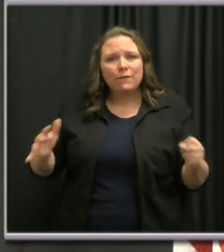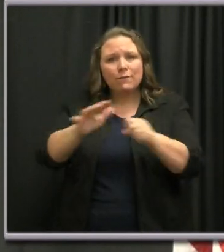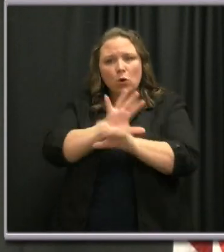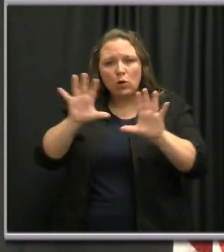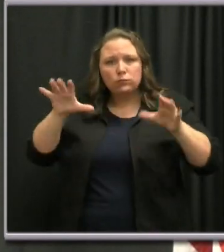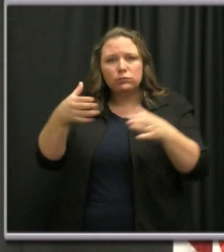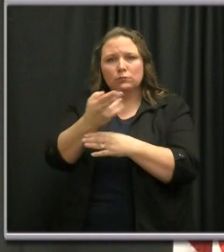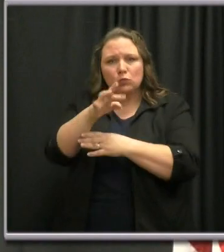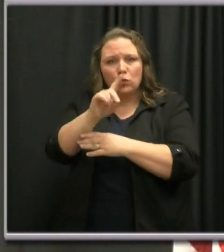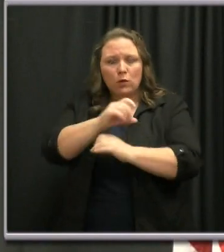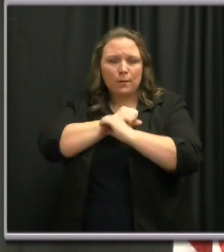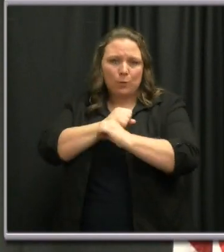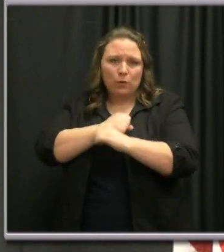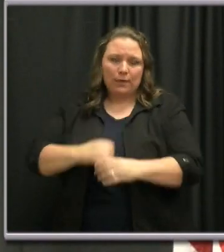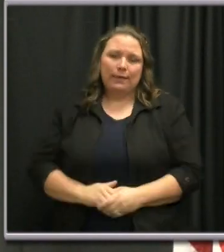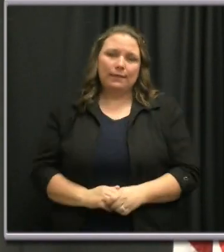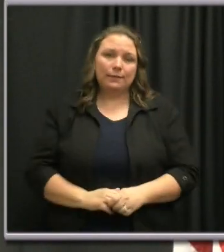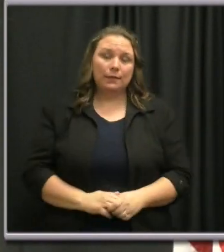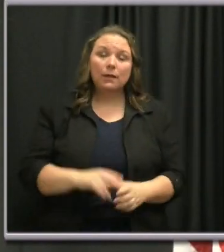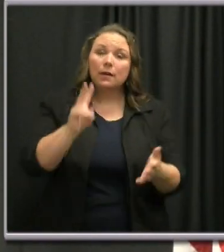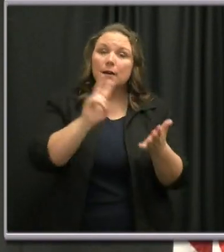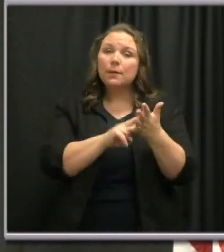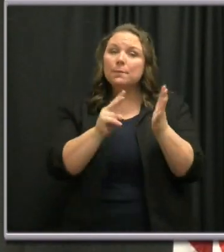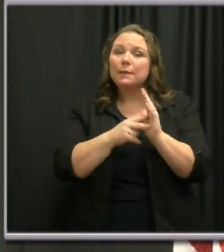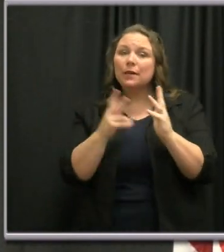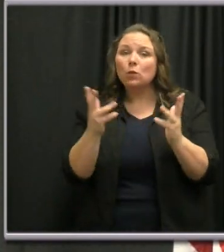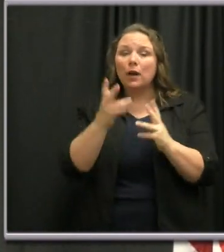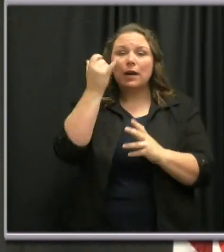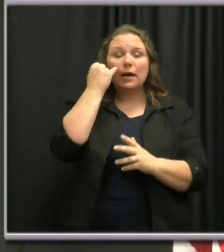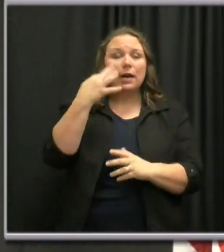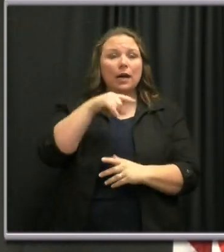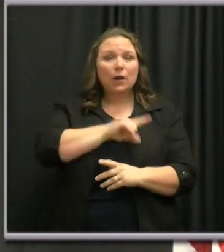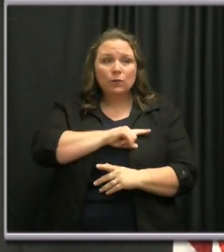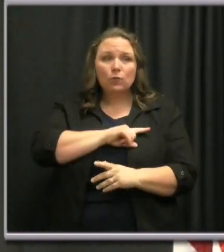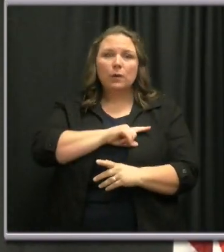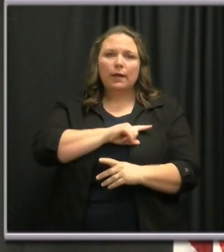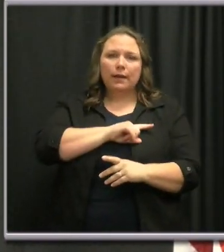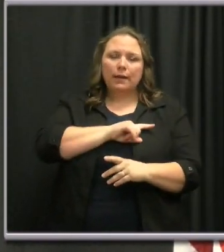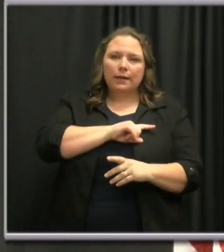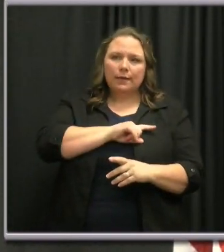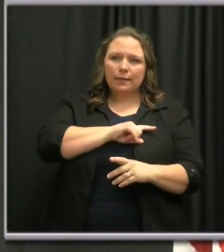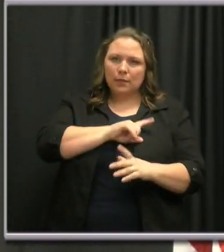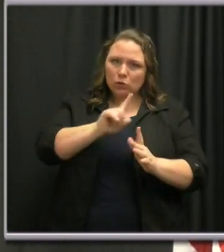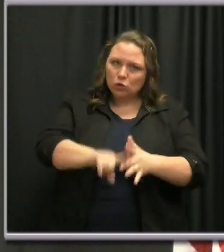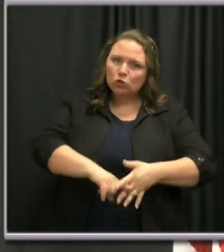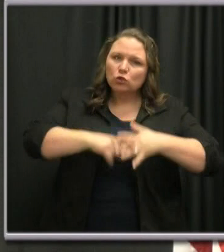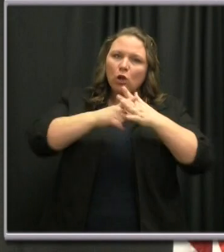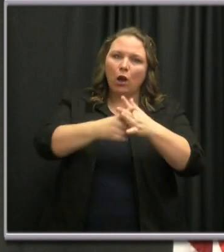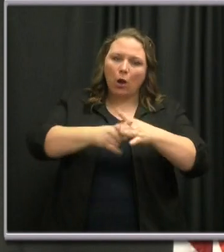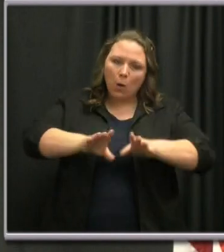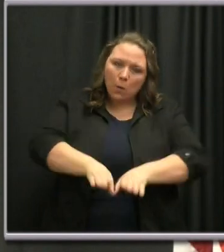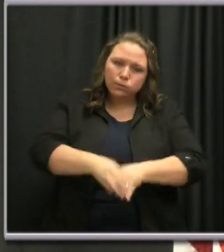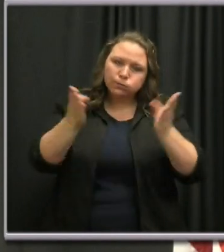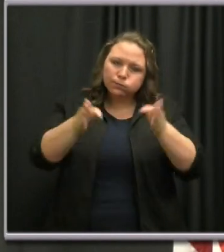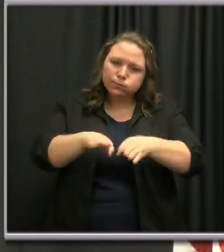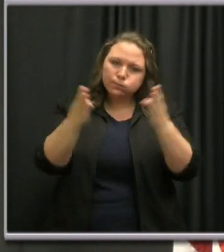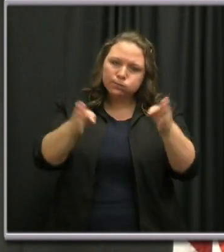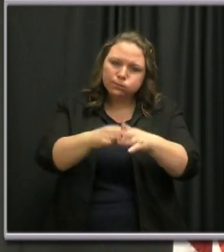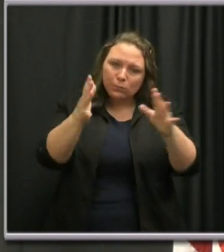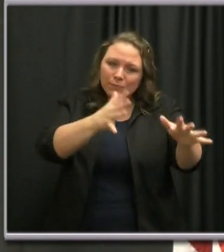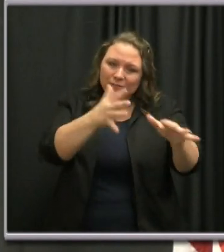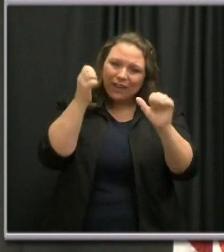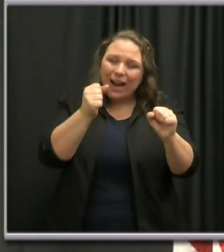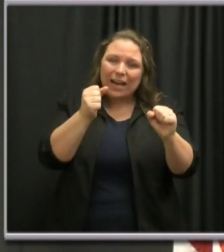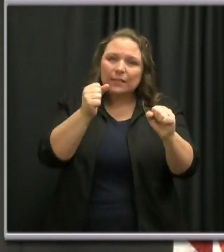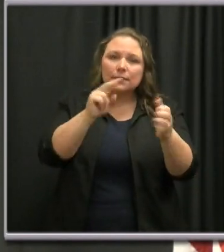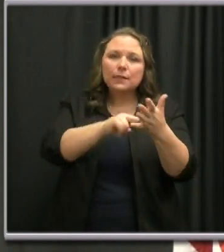immunity. What that all means is that if we open the pipes or the economy too quickly, we'll find ourselves right back